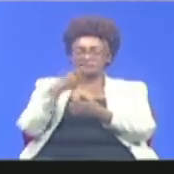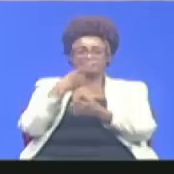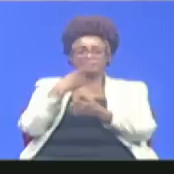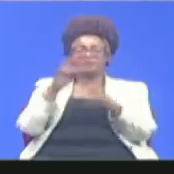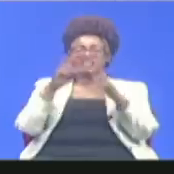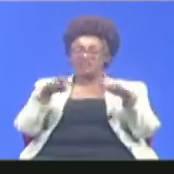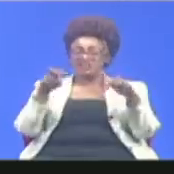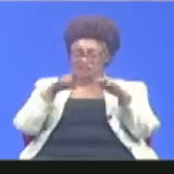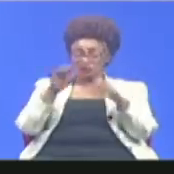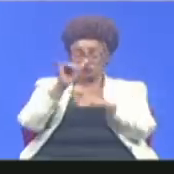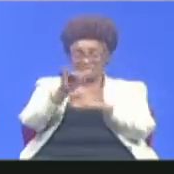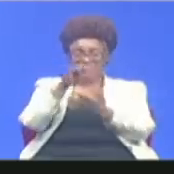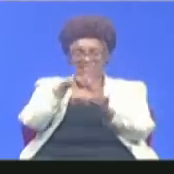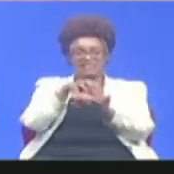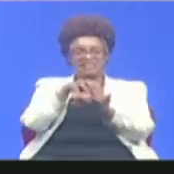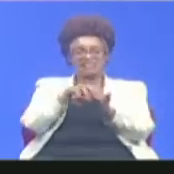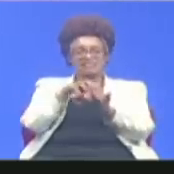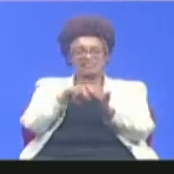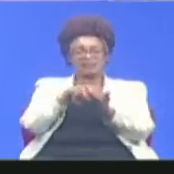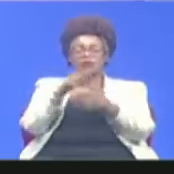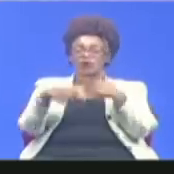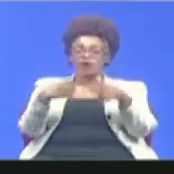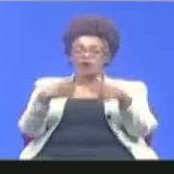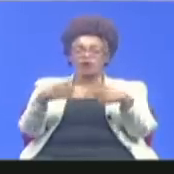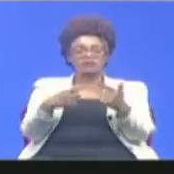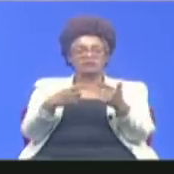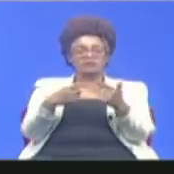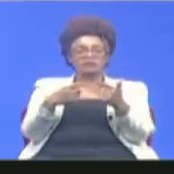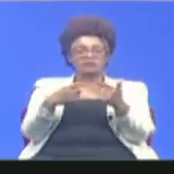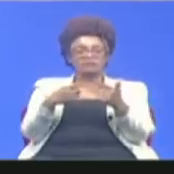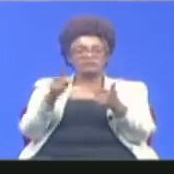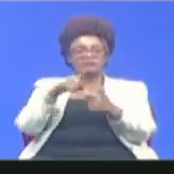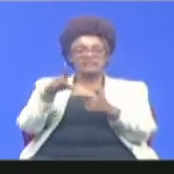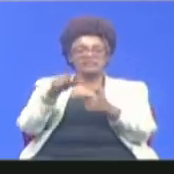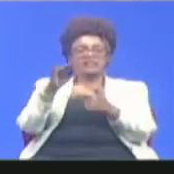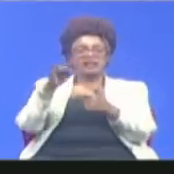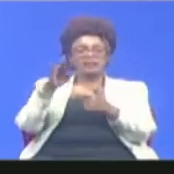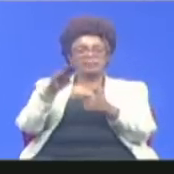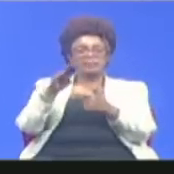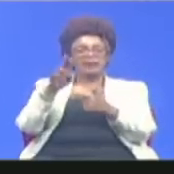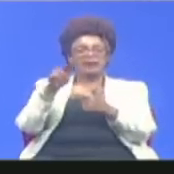investigations into the incidents are ongoing. Zainab Ismail, NTV.